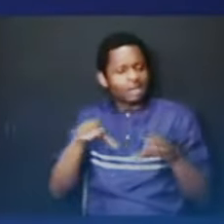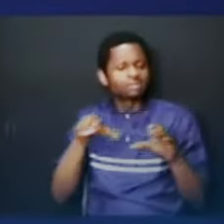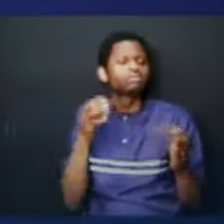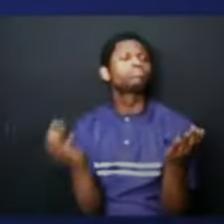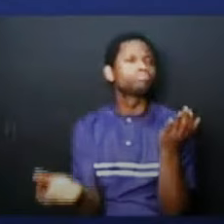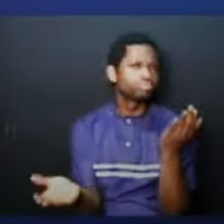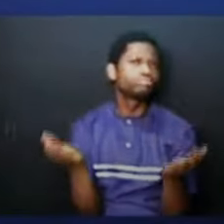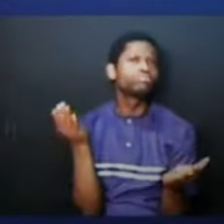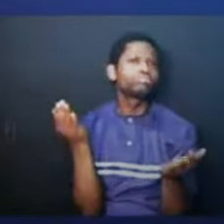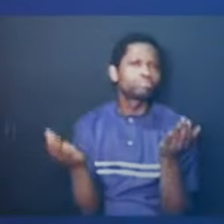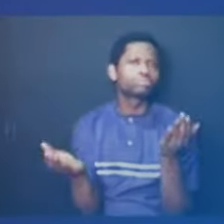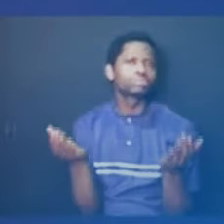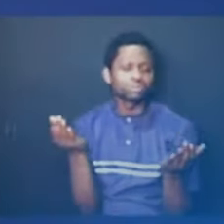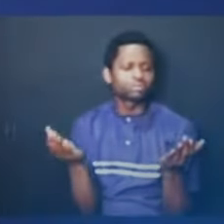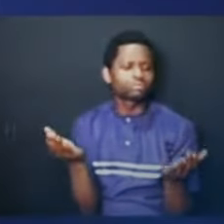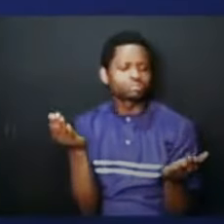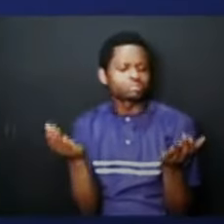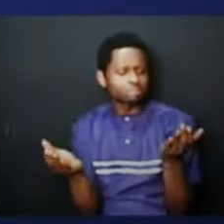deeds. He reads